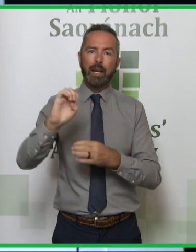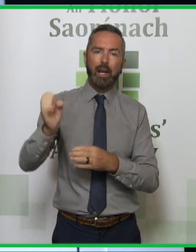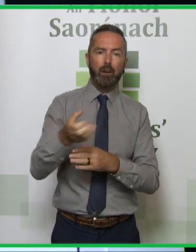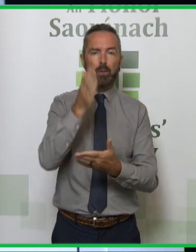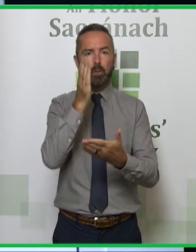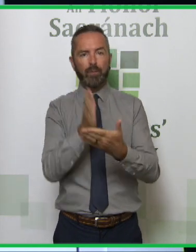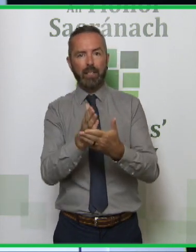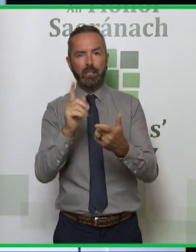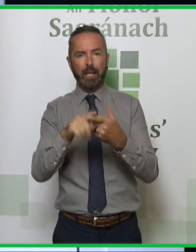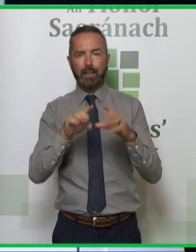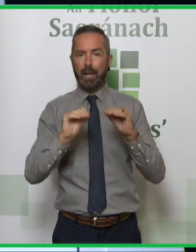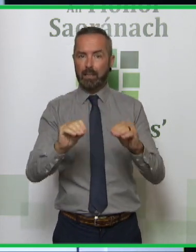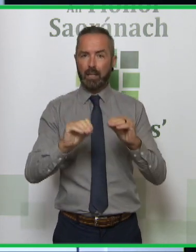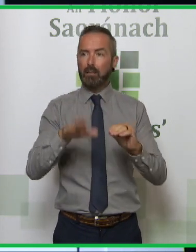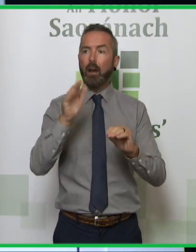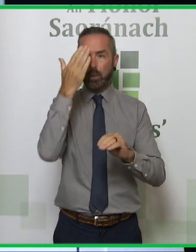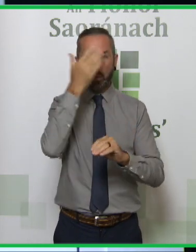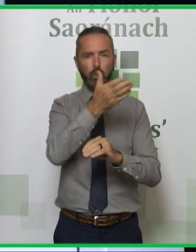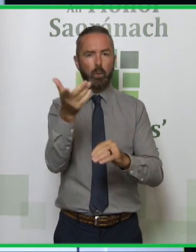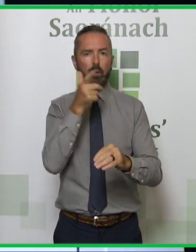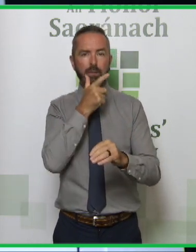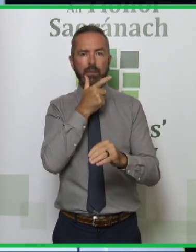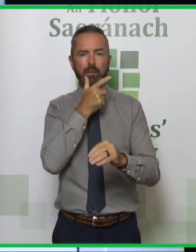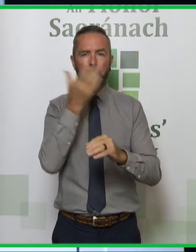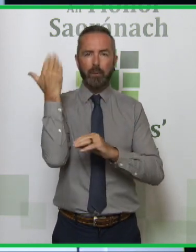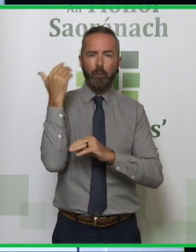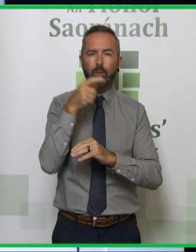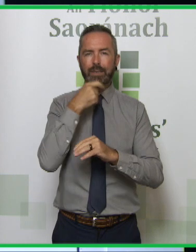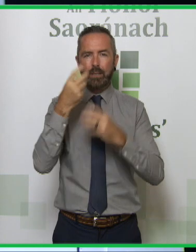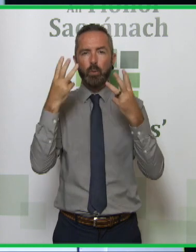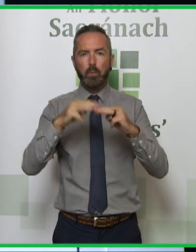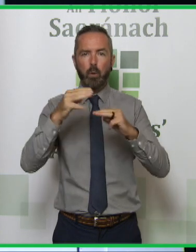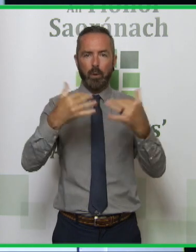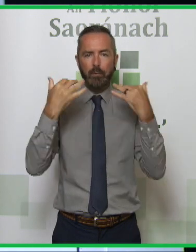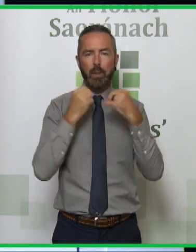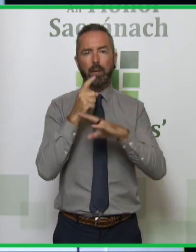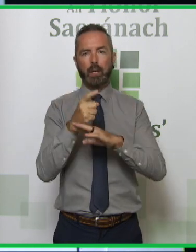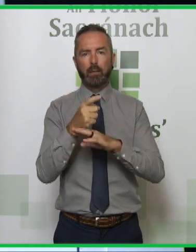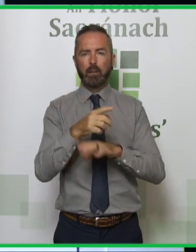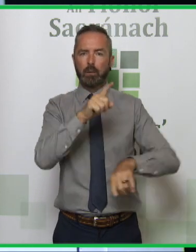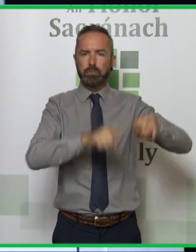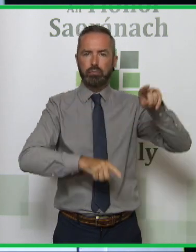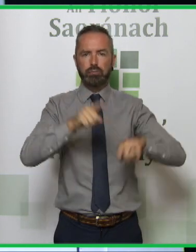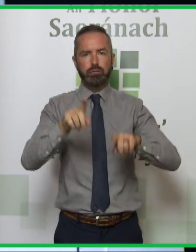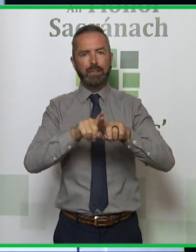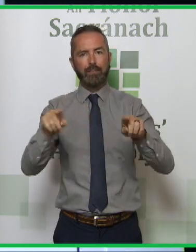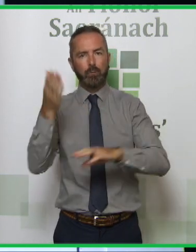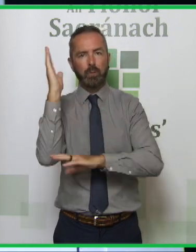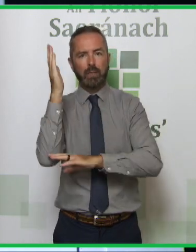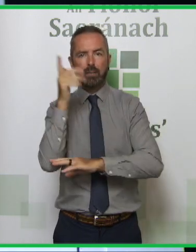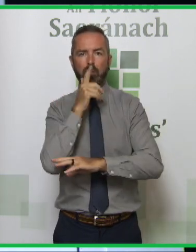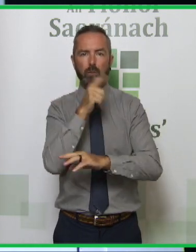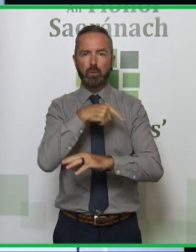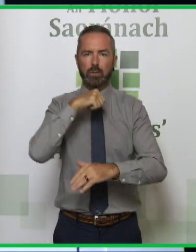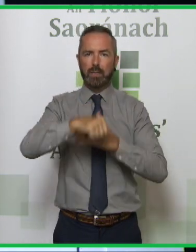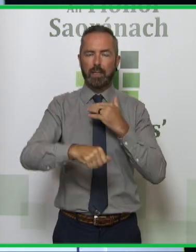reflected during our previous Assembly meetings you'd like some more information on. So again, we've a range of speakers across a range of areas who'll talk to us. And equally